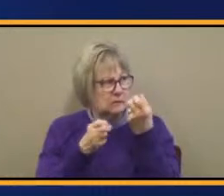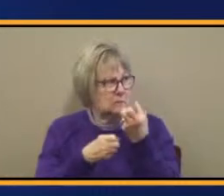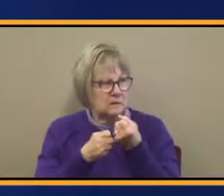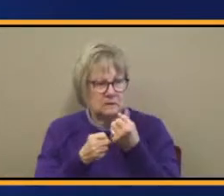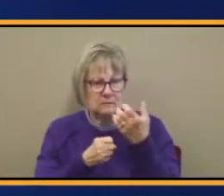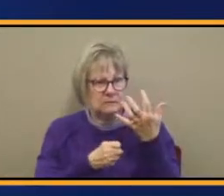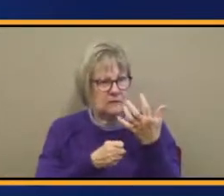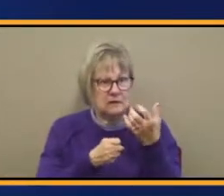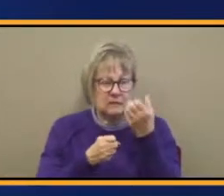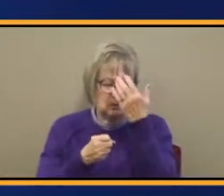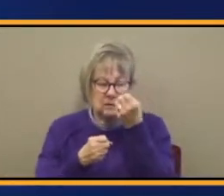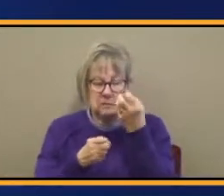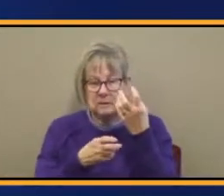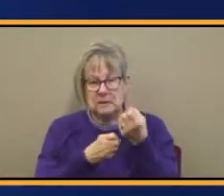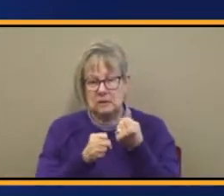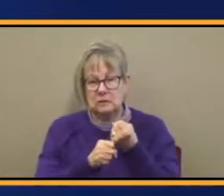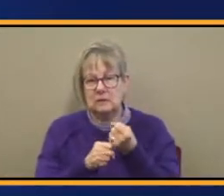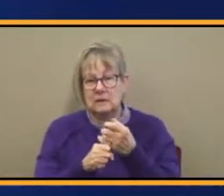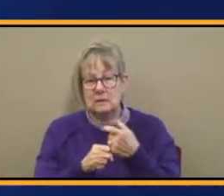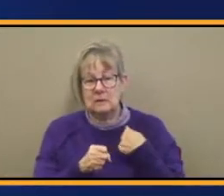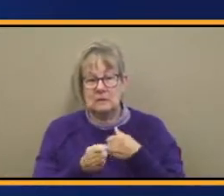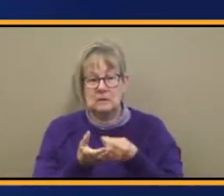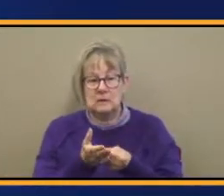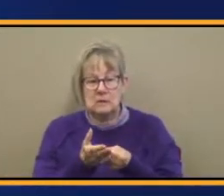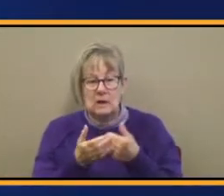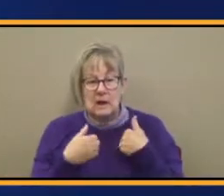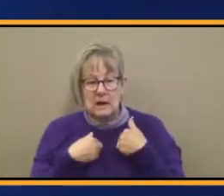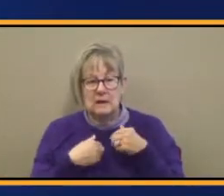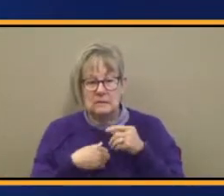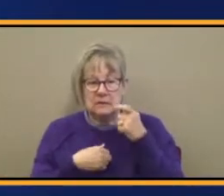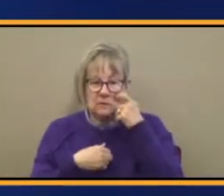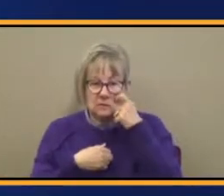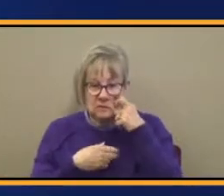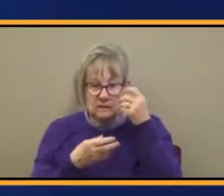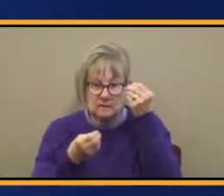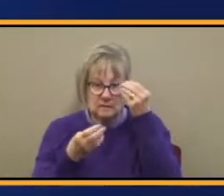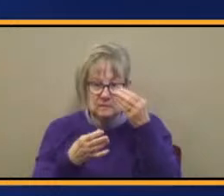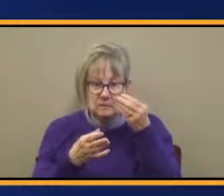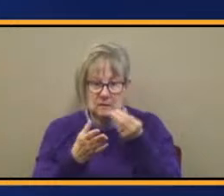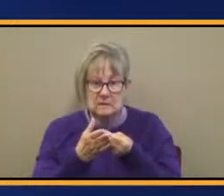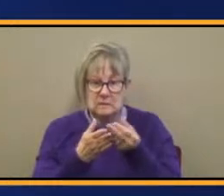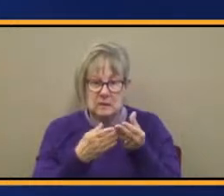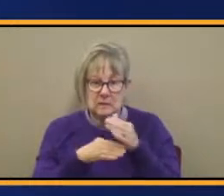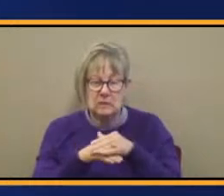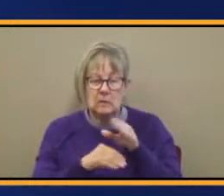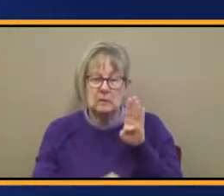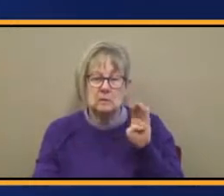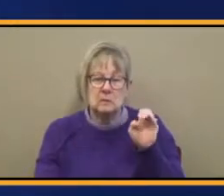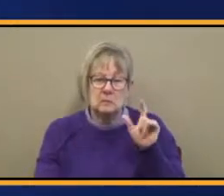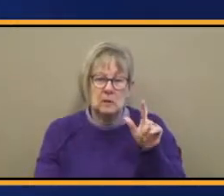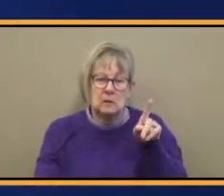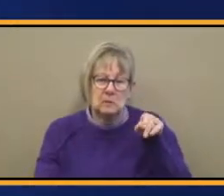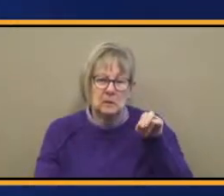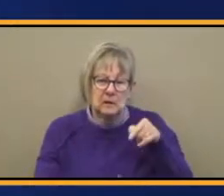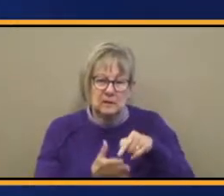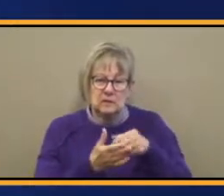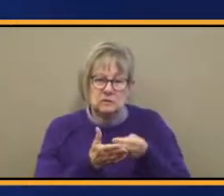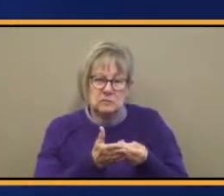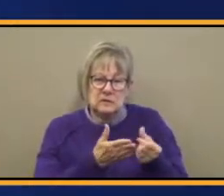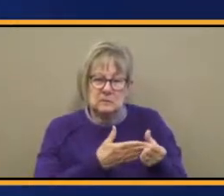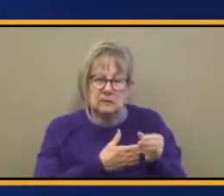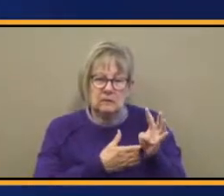is, we have to spend an update and spend on the ballpark. This year we spent